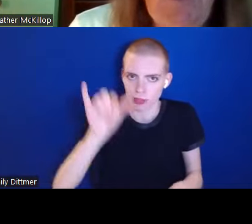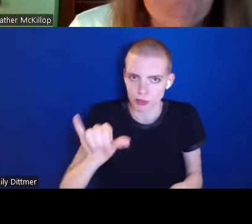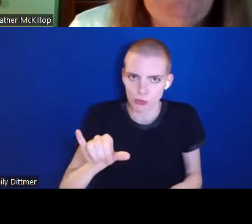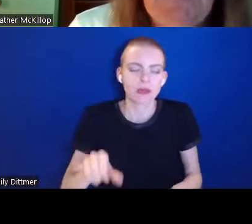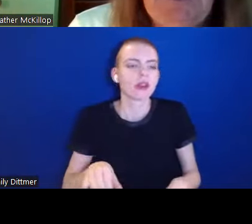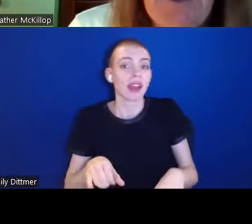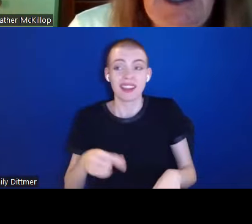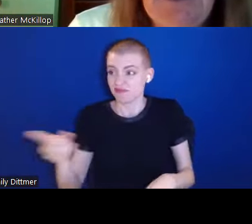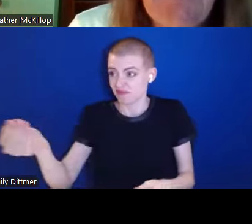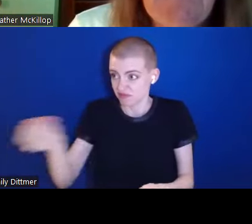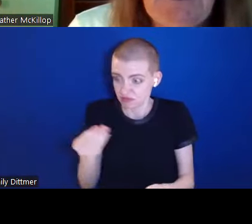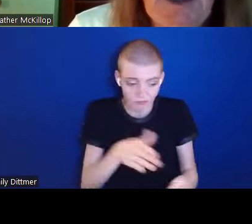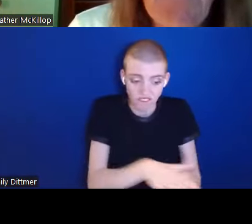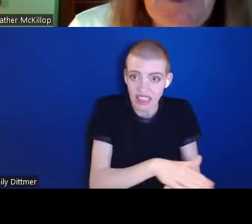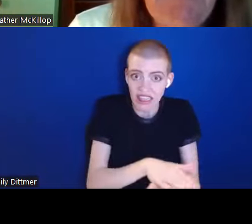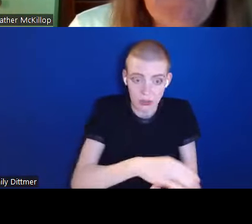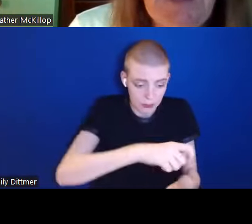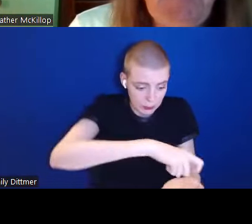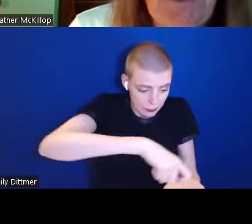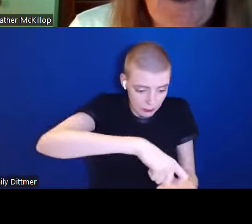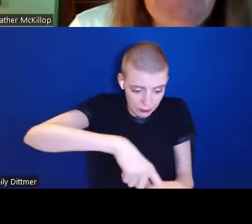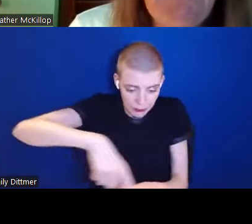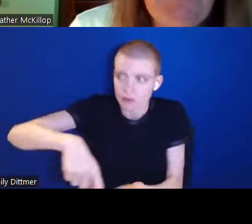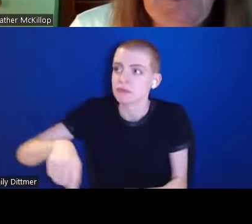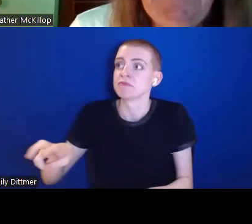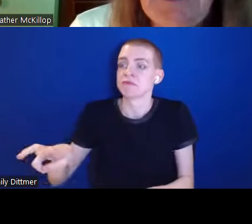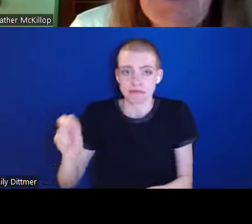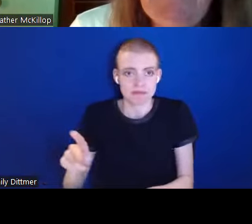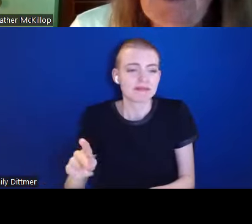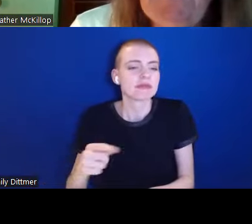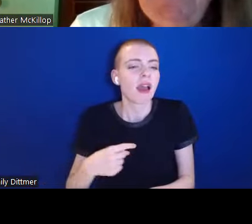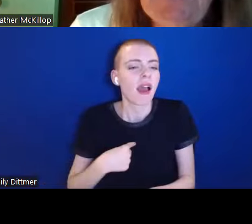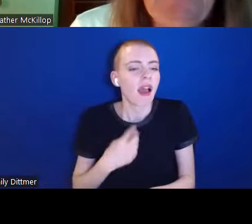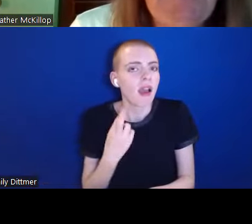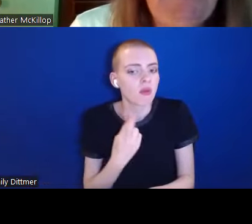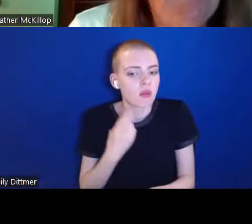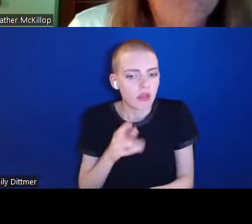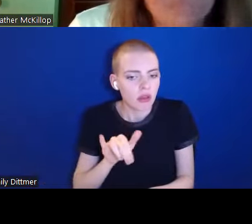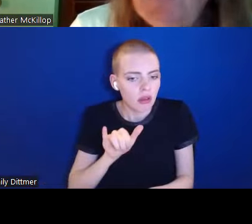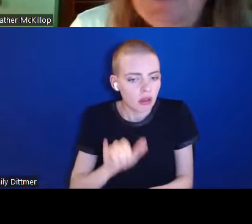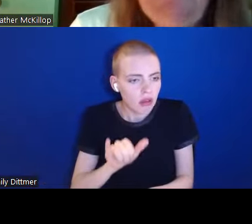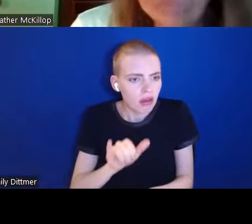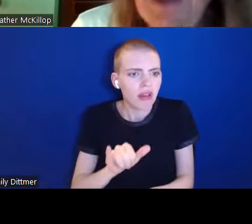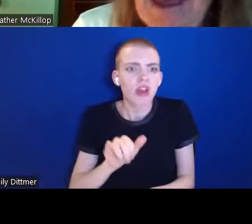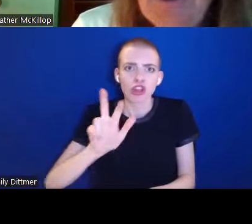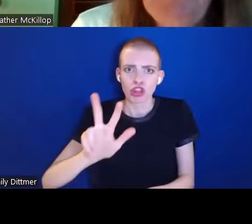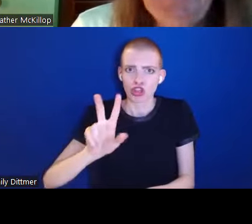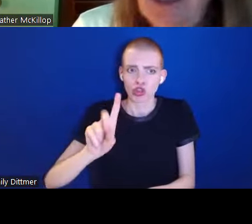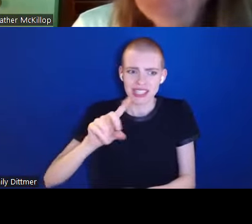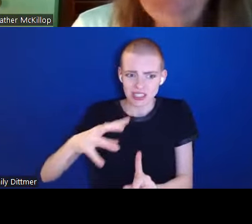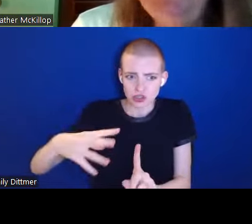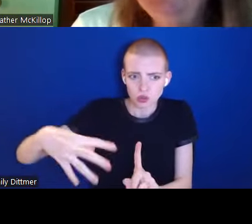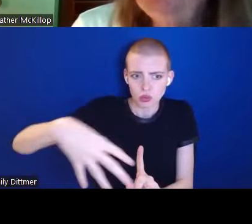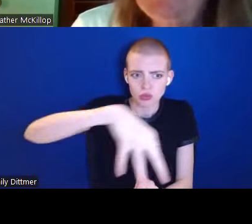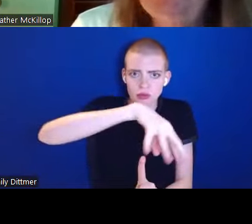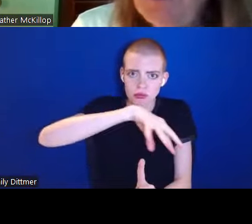the holes. And I realized at that point, and this is really the key for our research, is the 3D scan